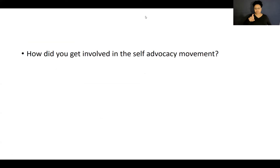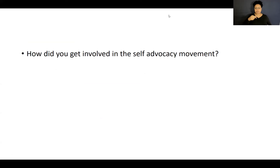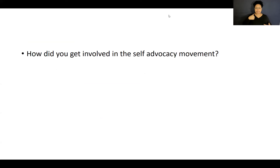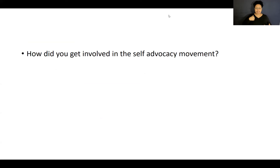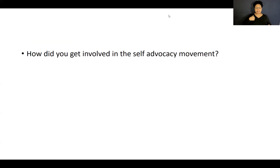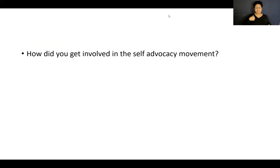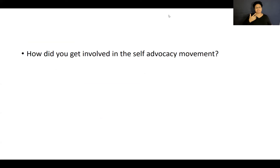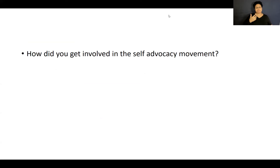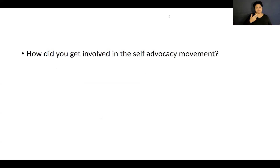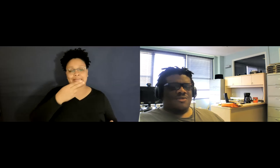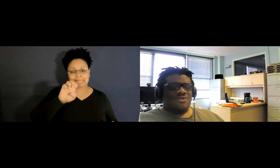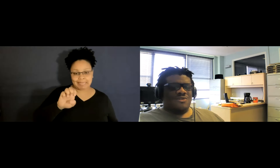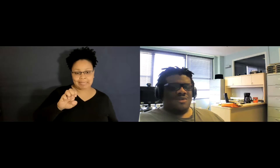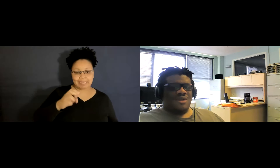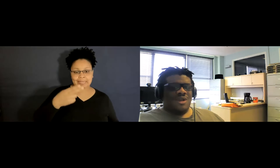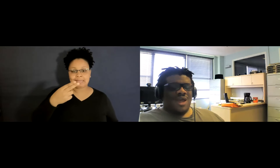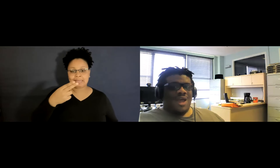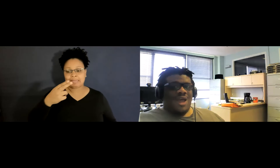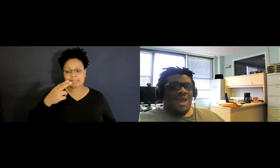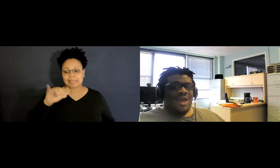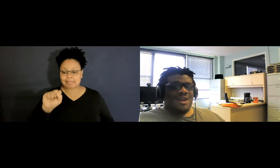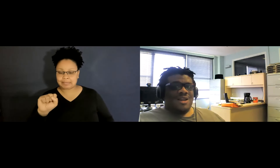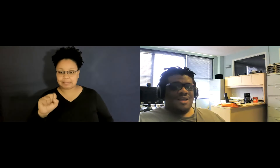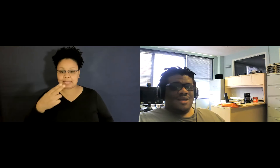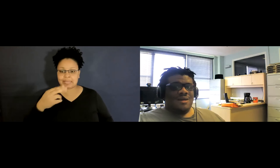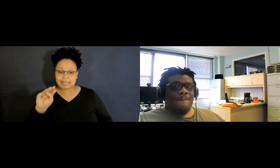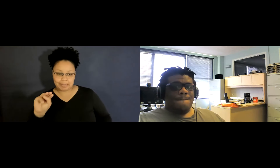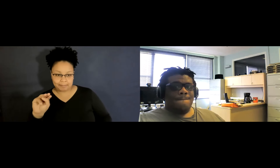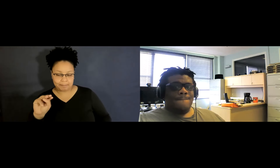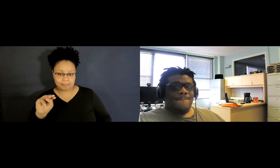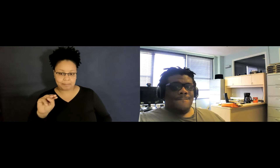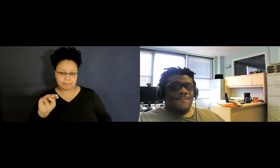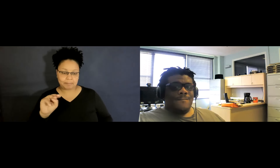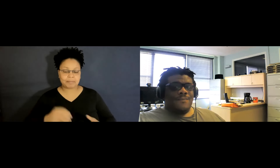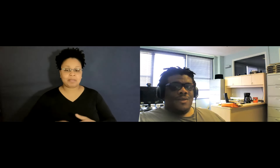his, him pronouns. And